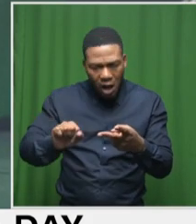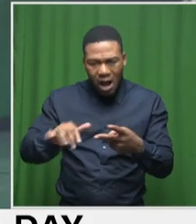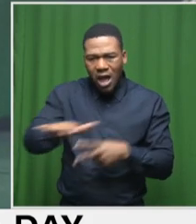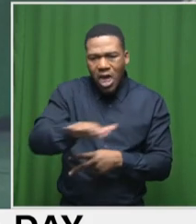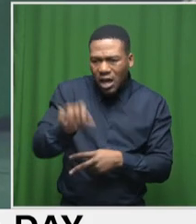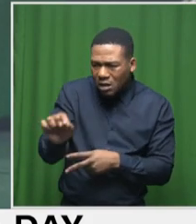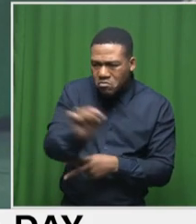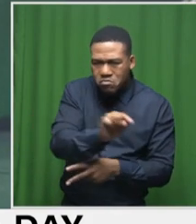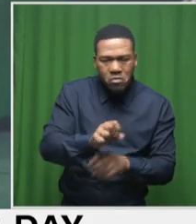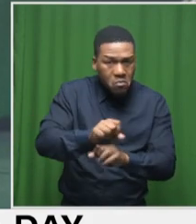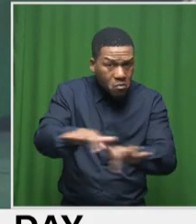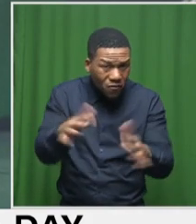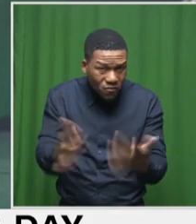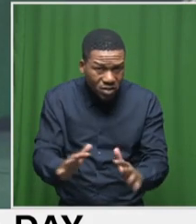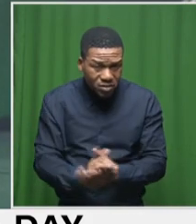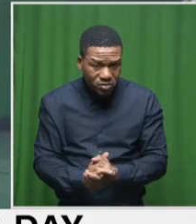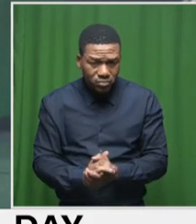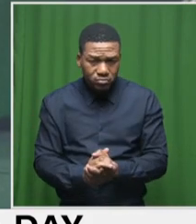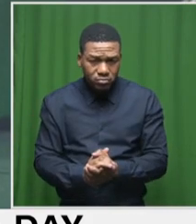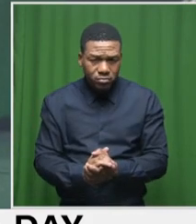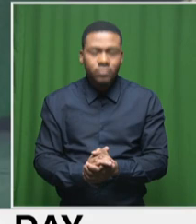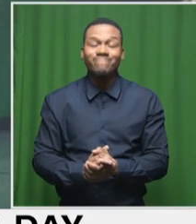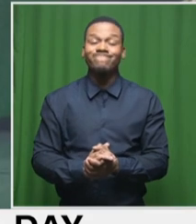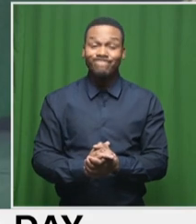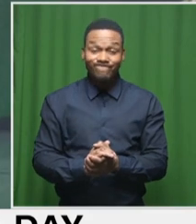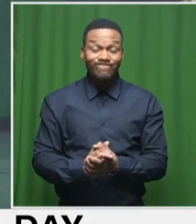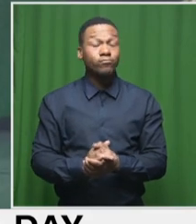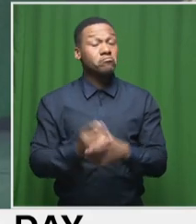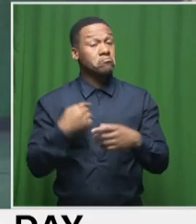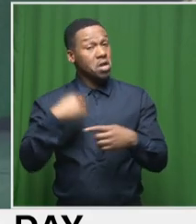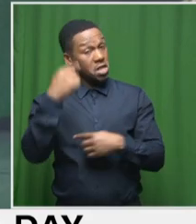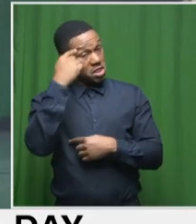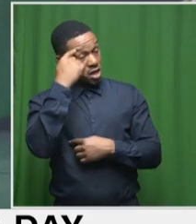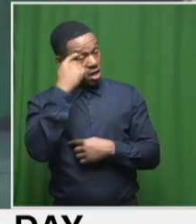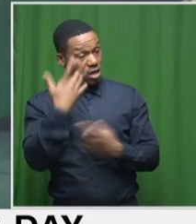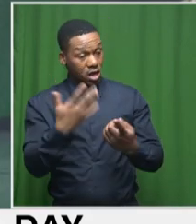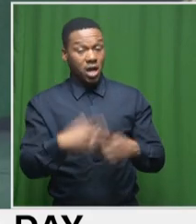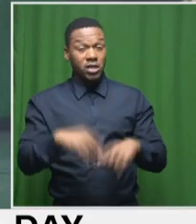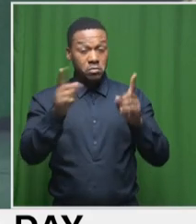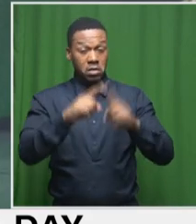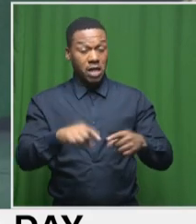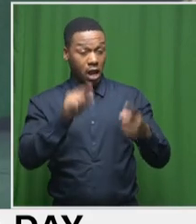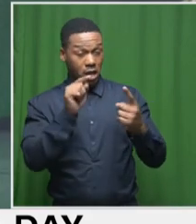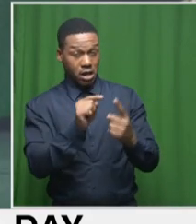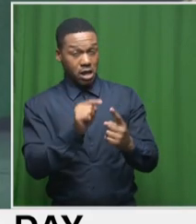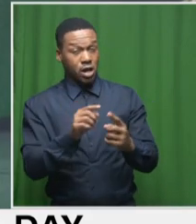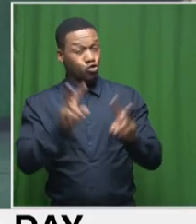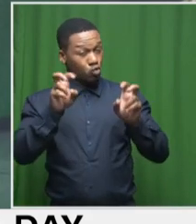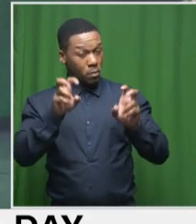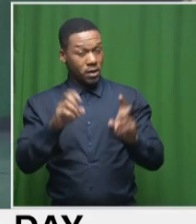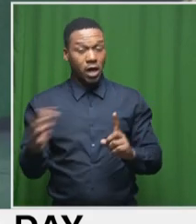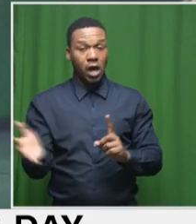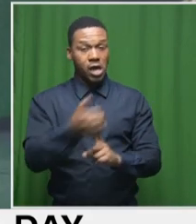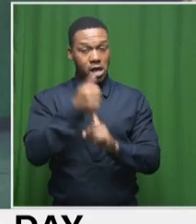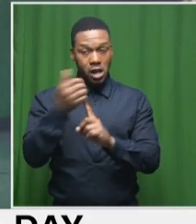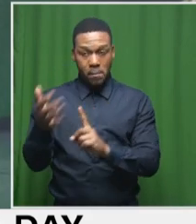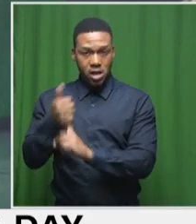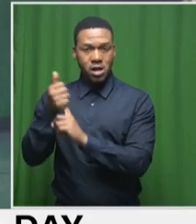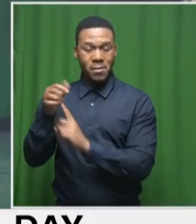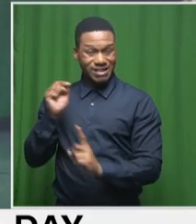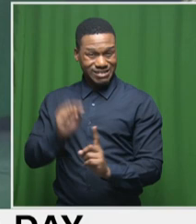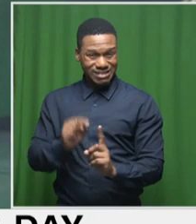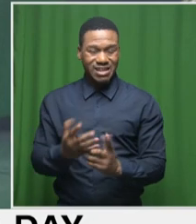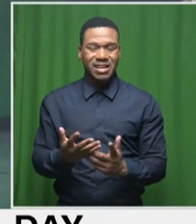kidnapping, especially in the Delmas in particular, we have seen in this quarter the kidnapping rate has decreased, because